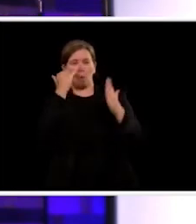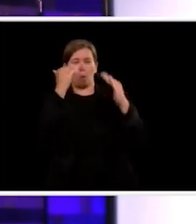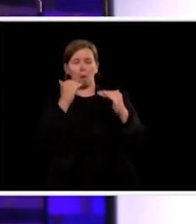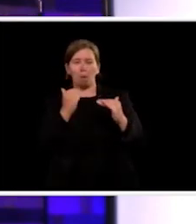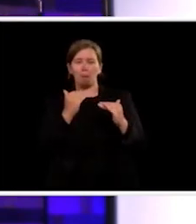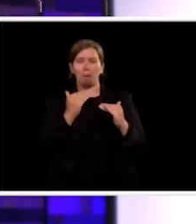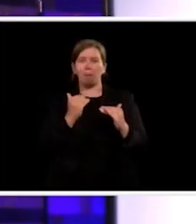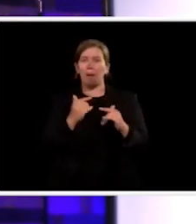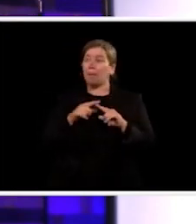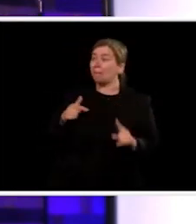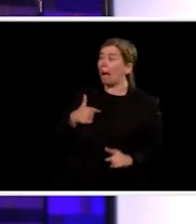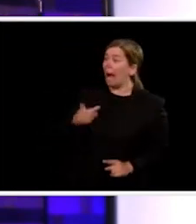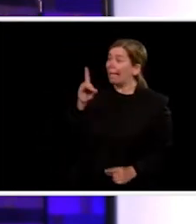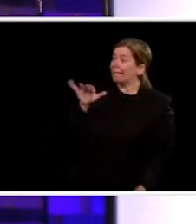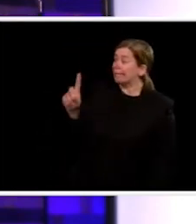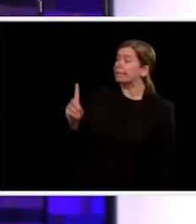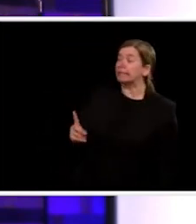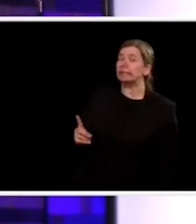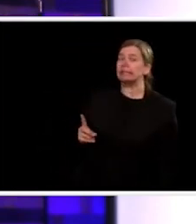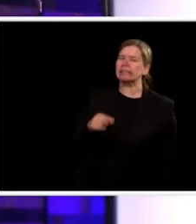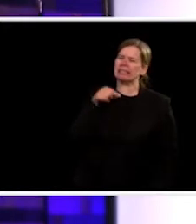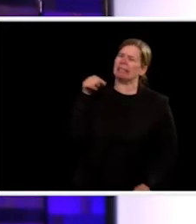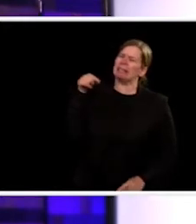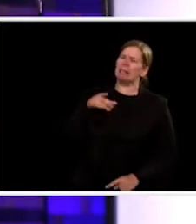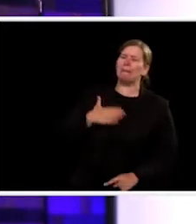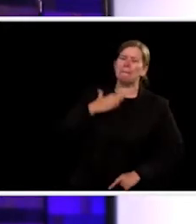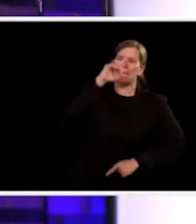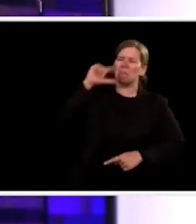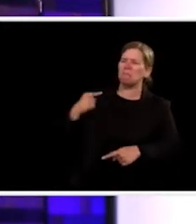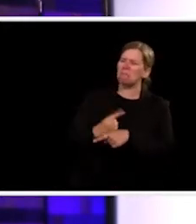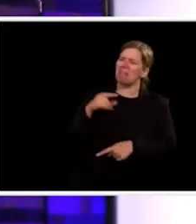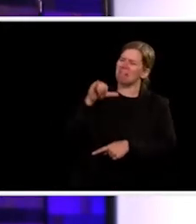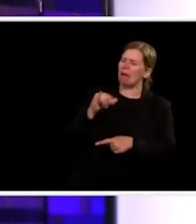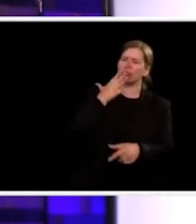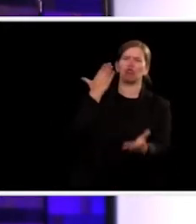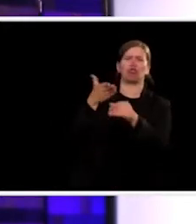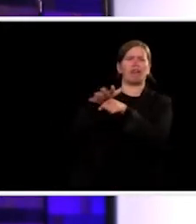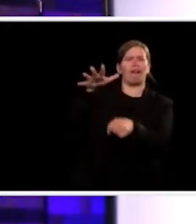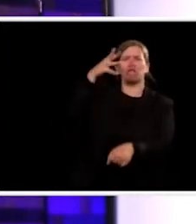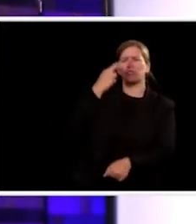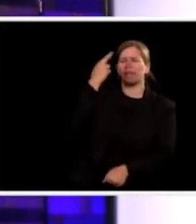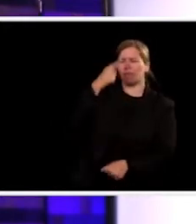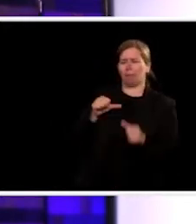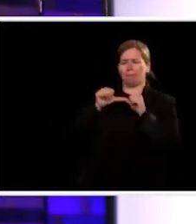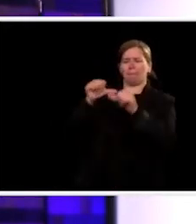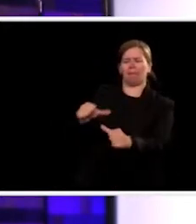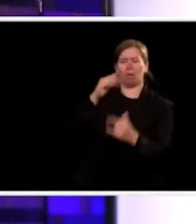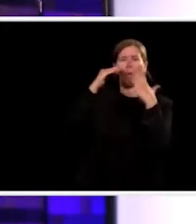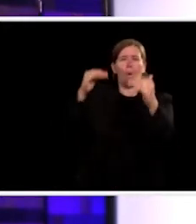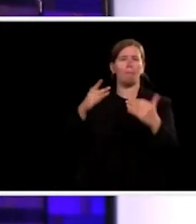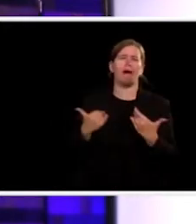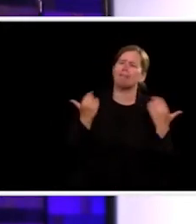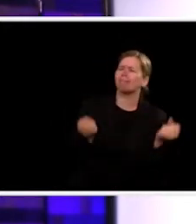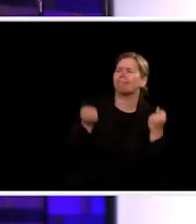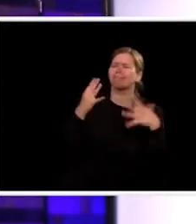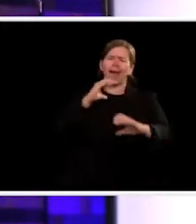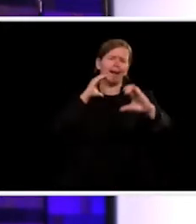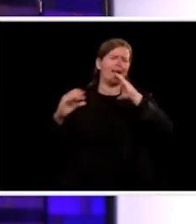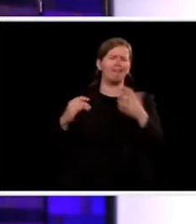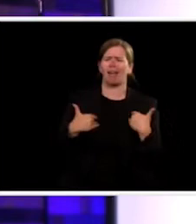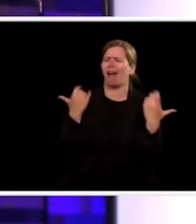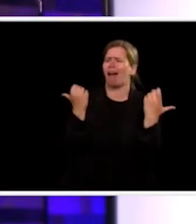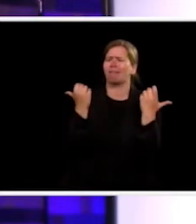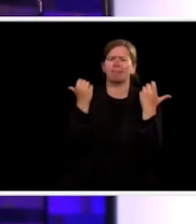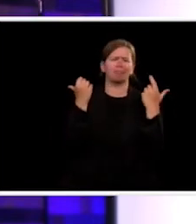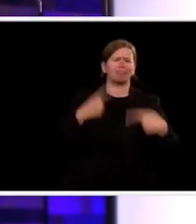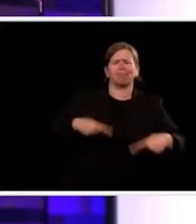"But I did," she said. "He was my brother, and that was reason enough for my hope. I had had lots of conversations. I had had